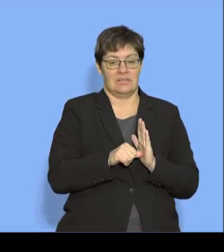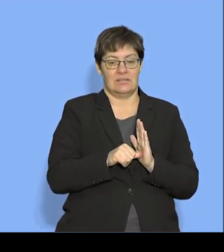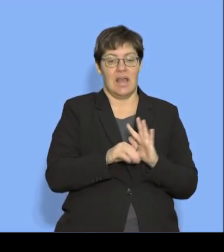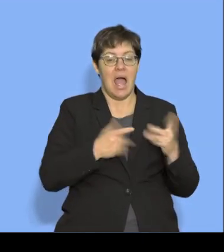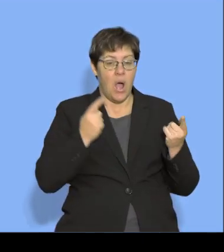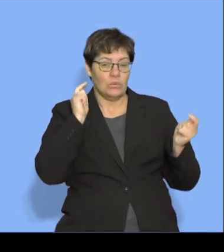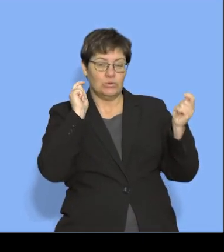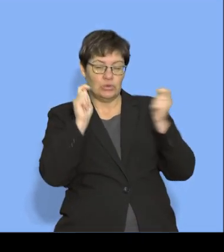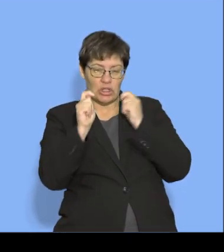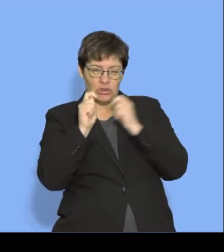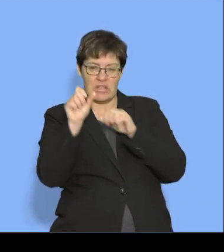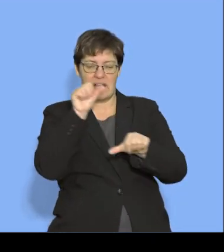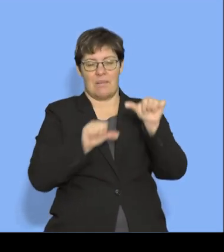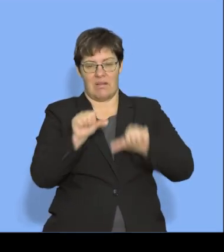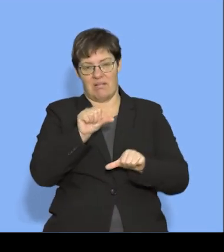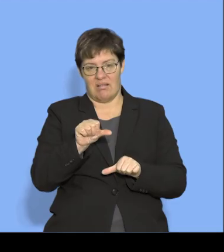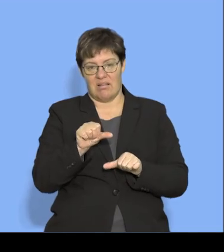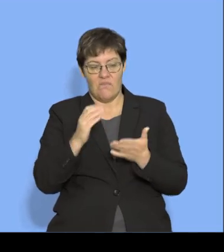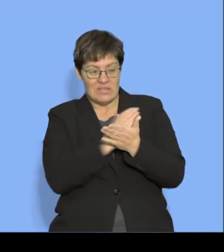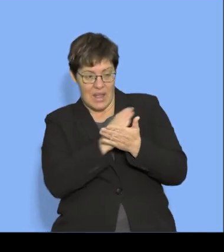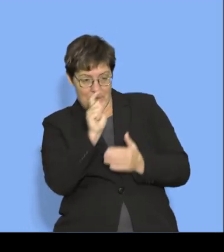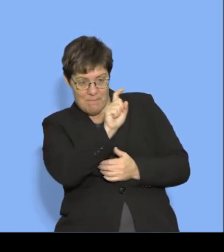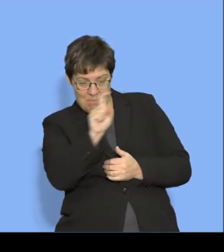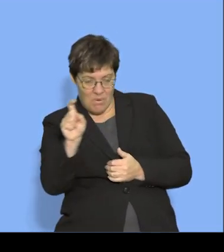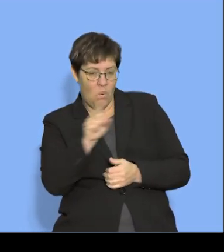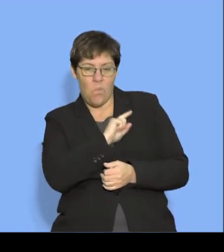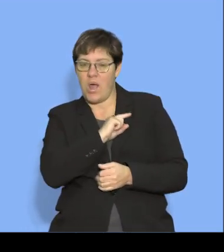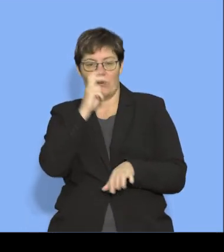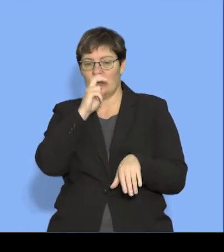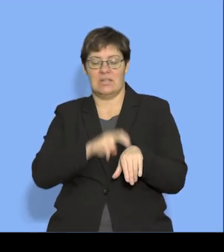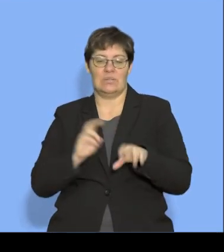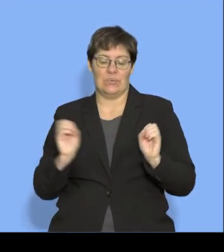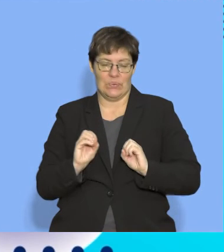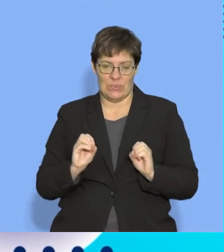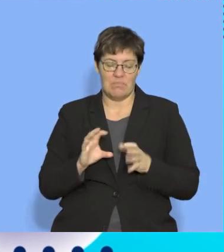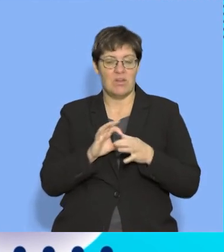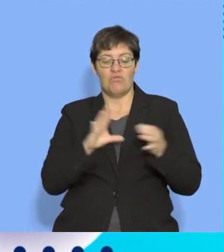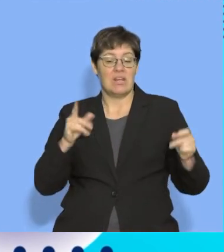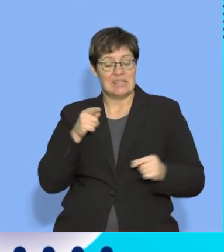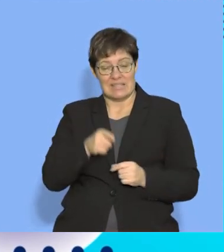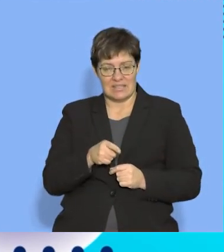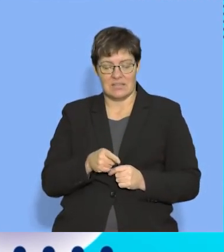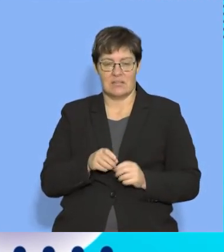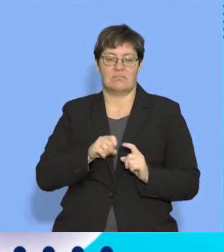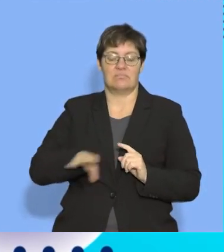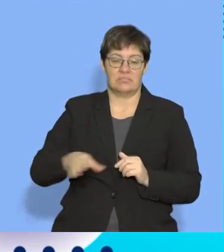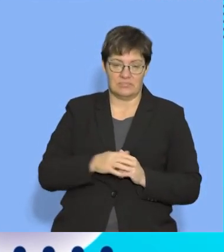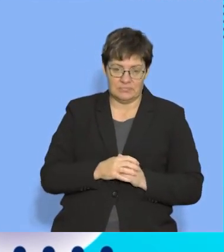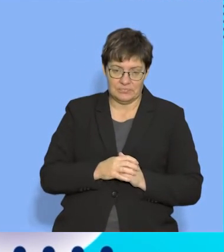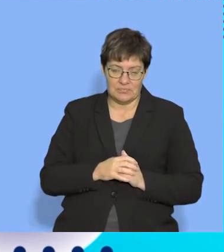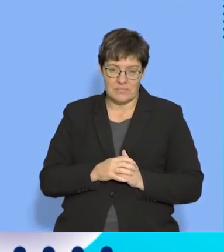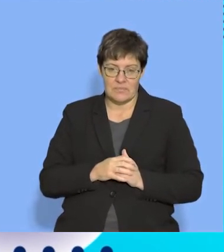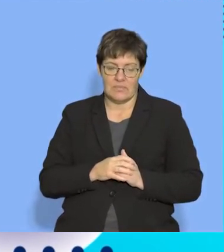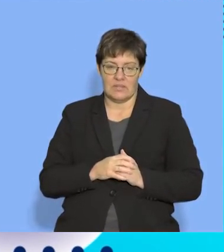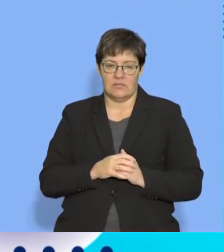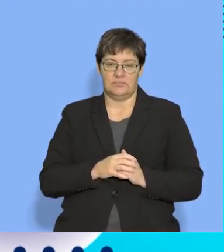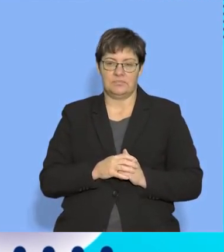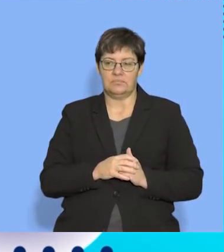in changing the chemical nature of some of the substances that are not needed and then released through excretion.